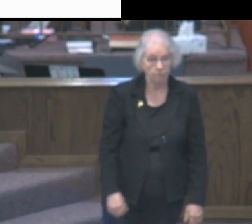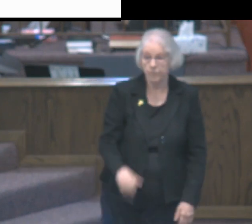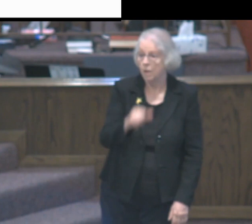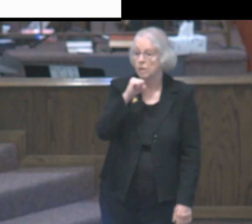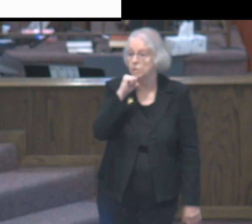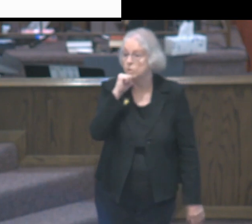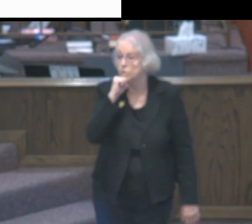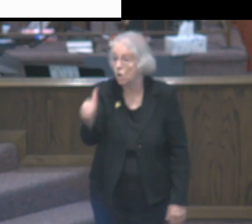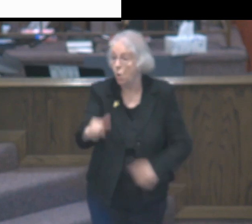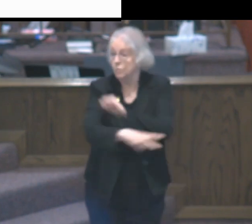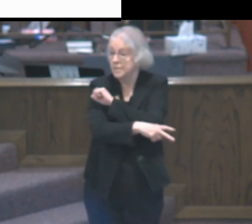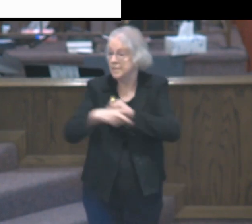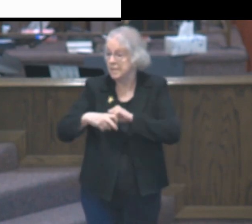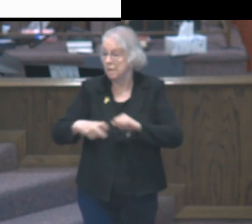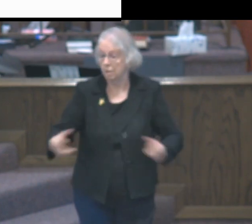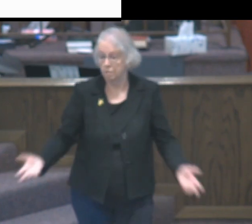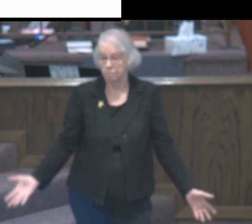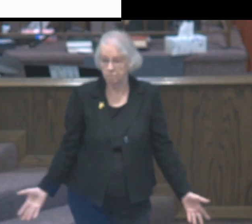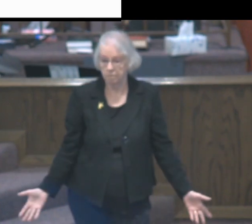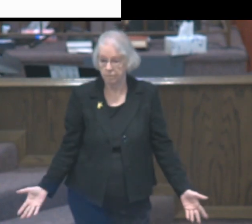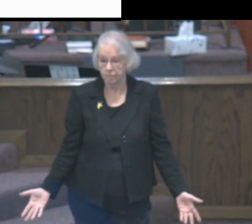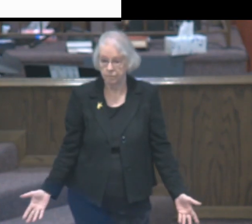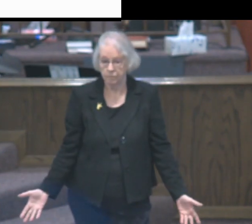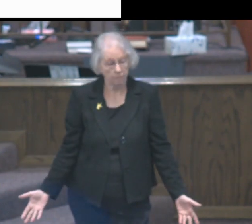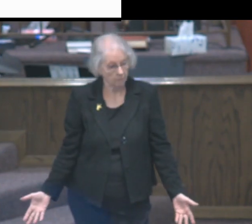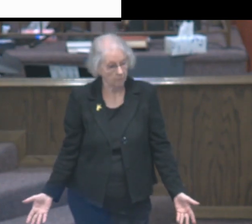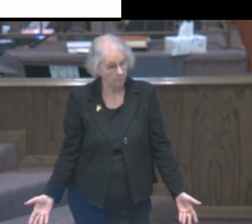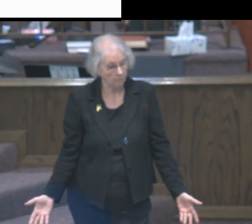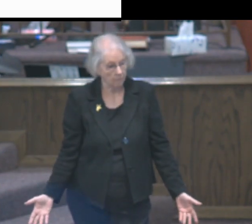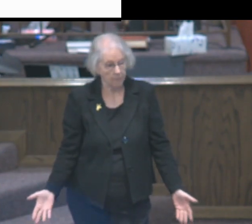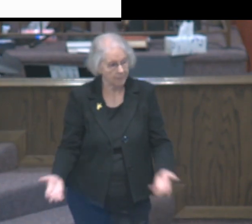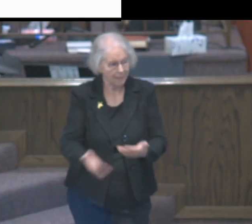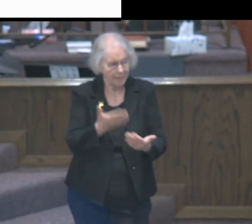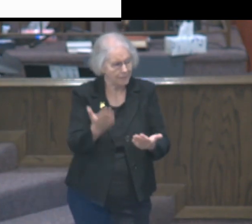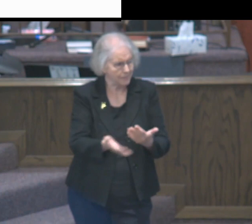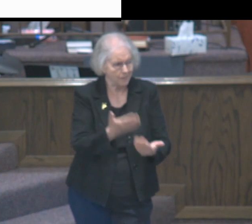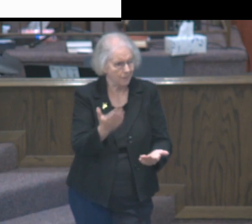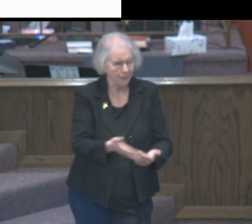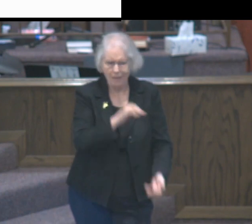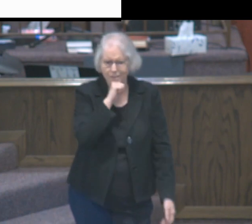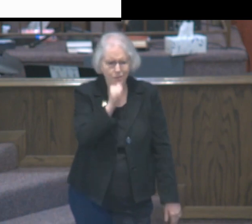But as long as I don't lie about you, then I'm good, right?